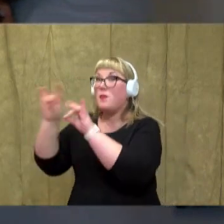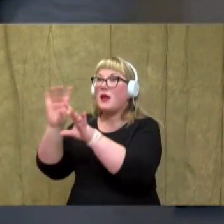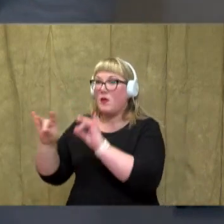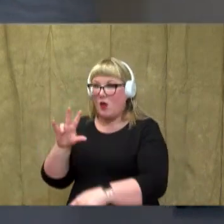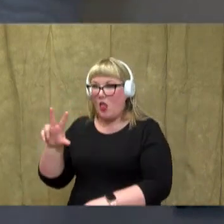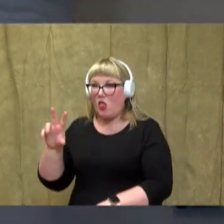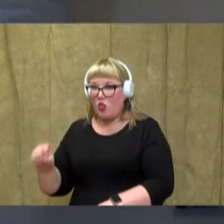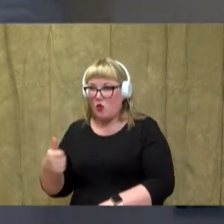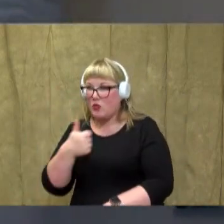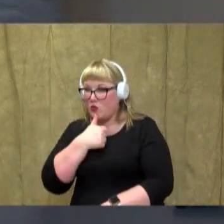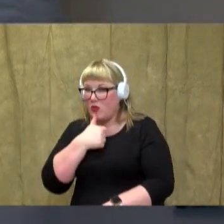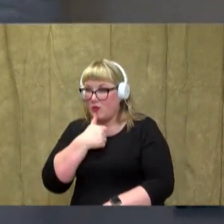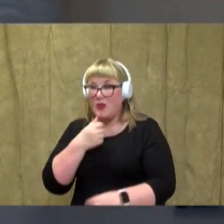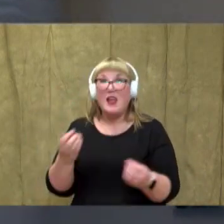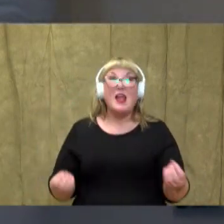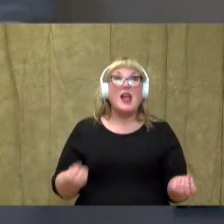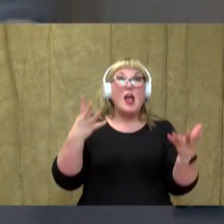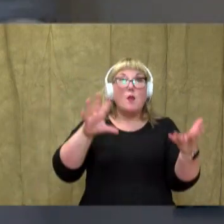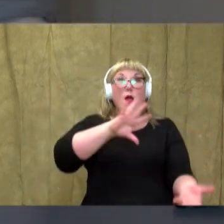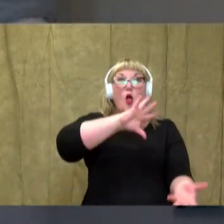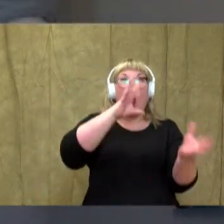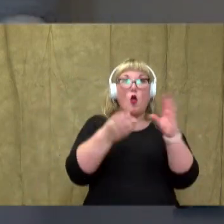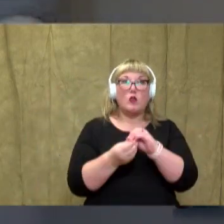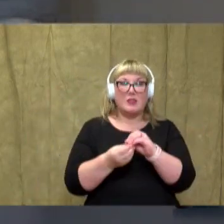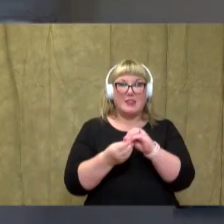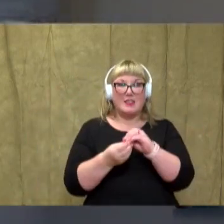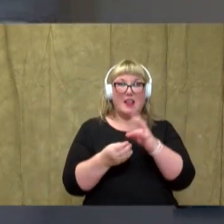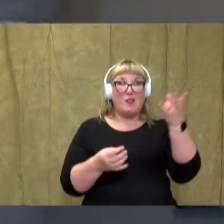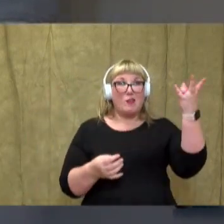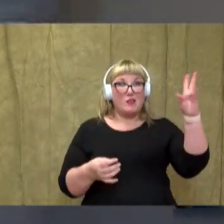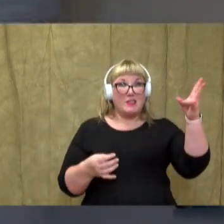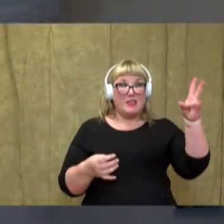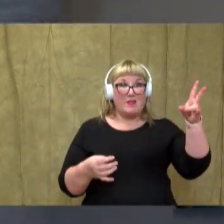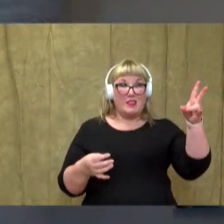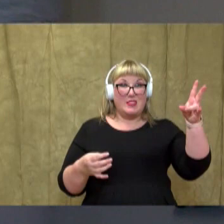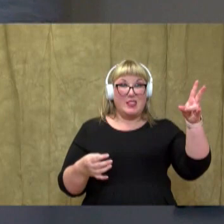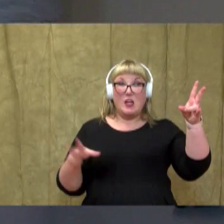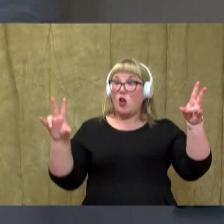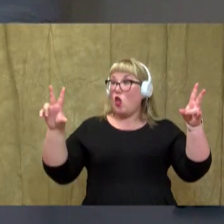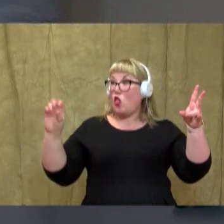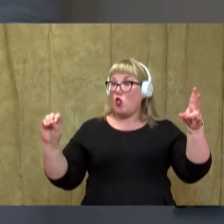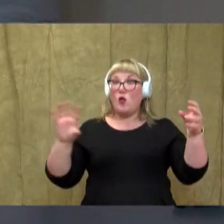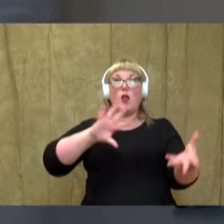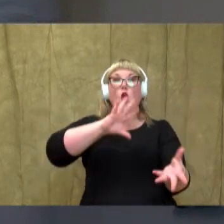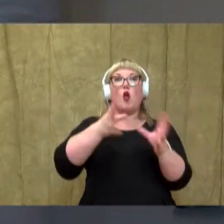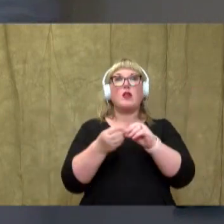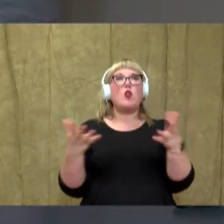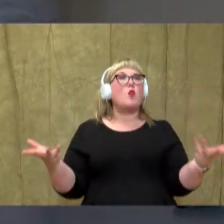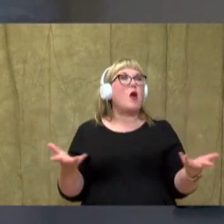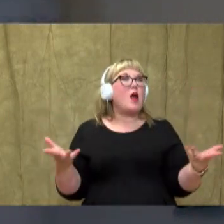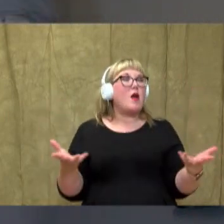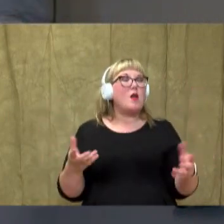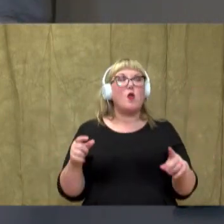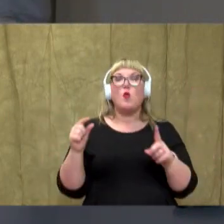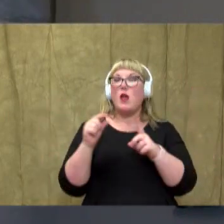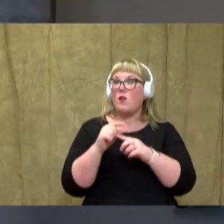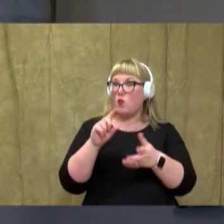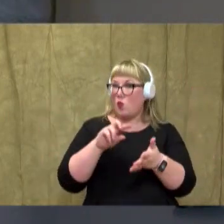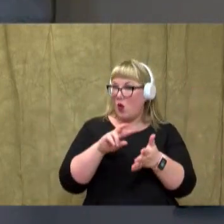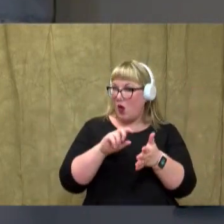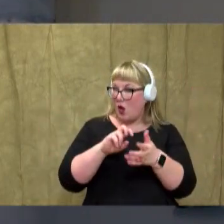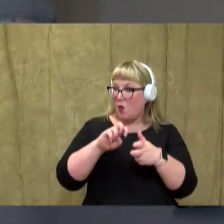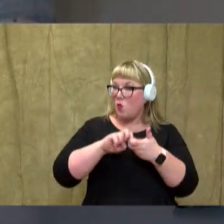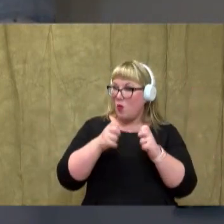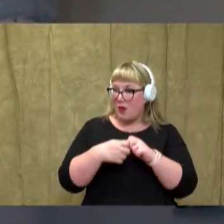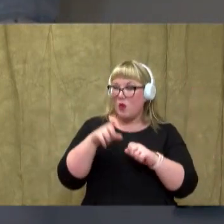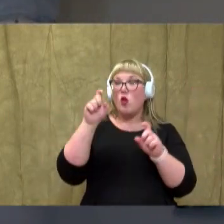30 strawberries. How many did they pick all together? Remember, when we do word problems, we need to